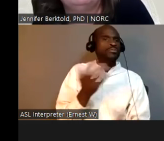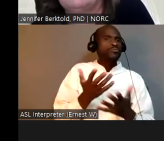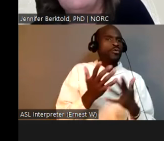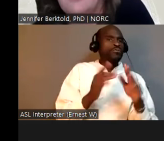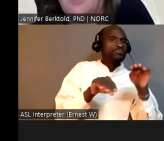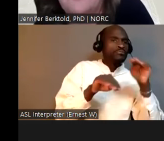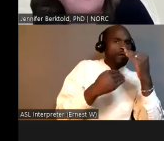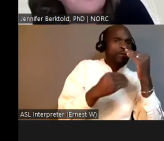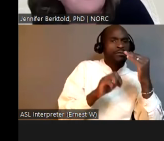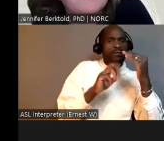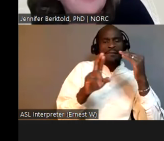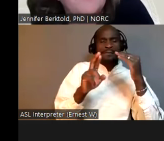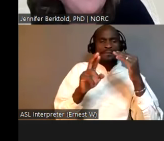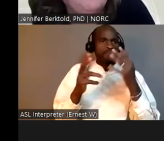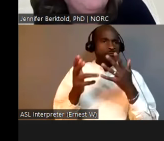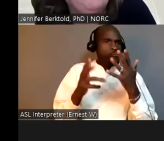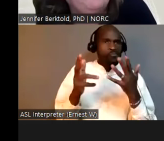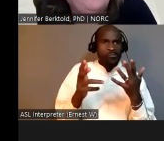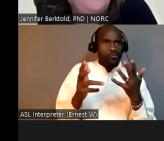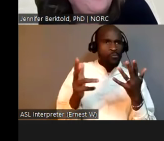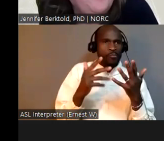you been encountering with the website?